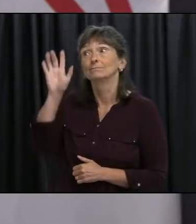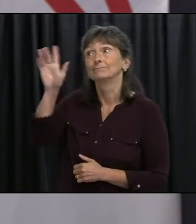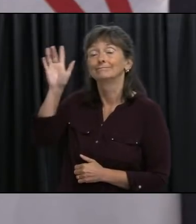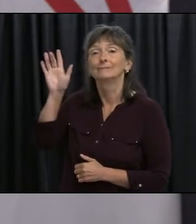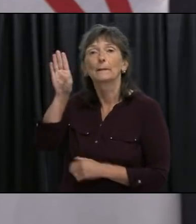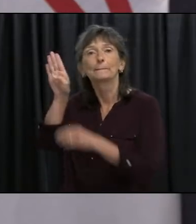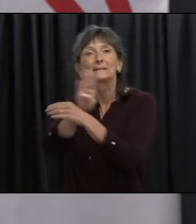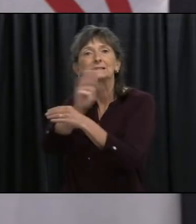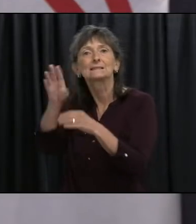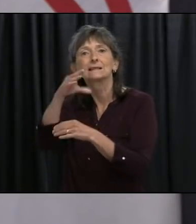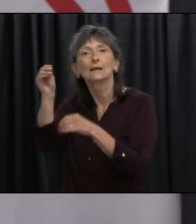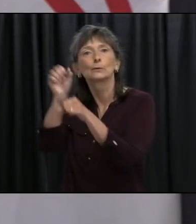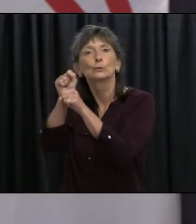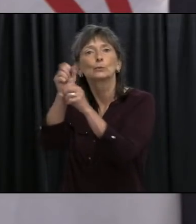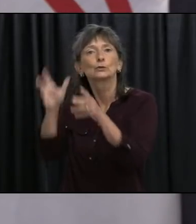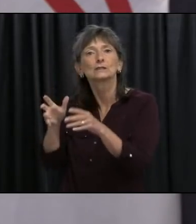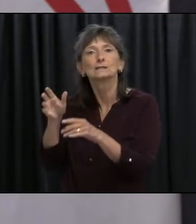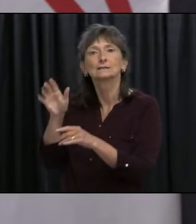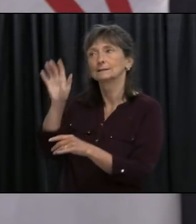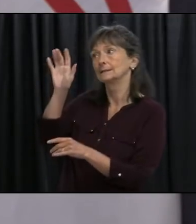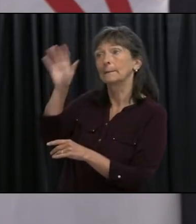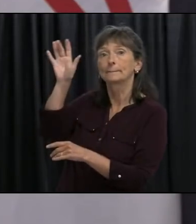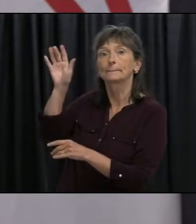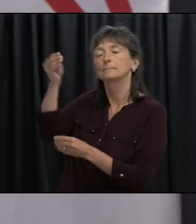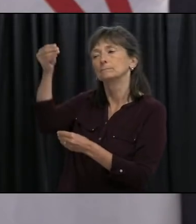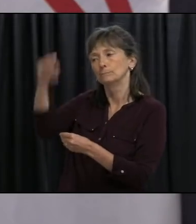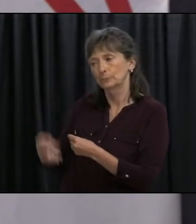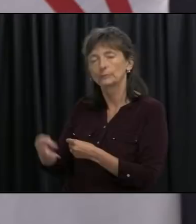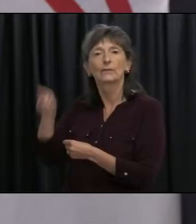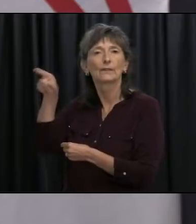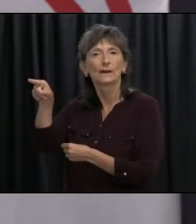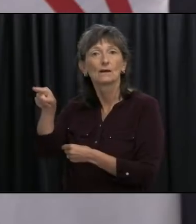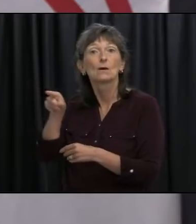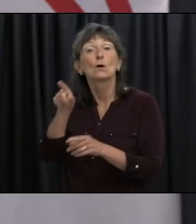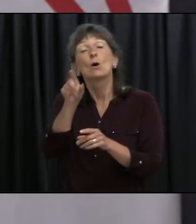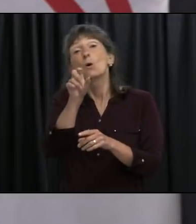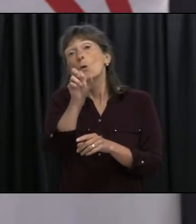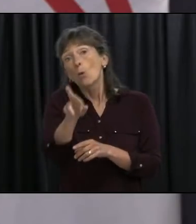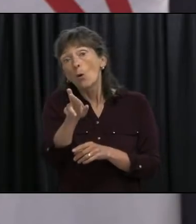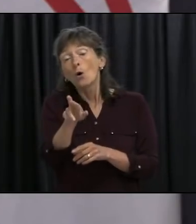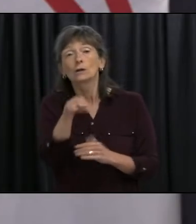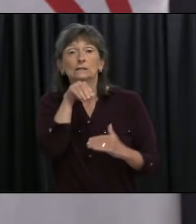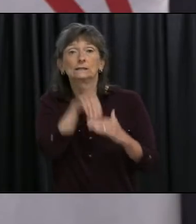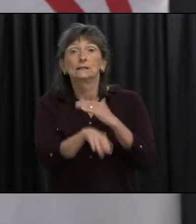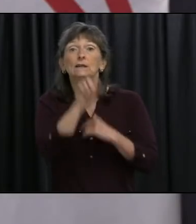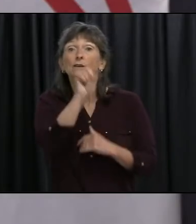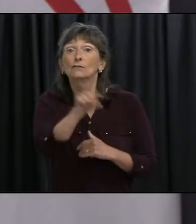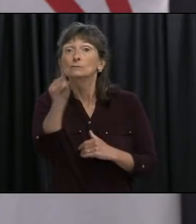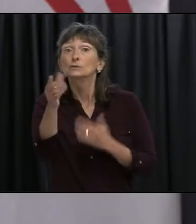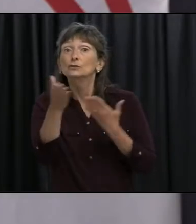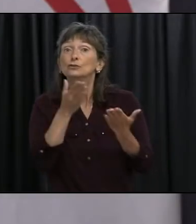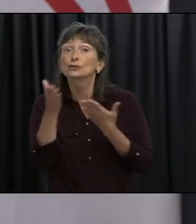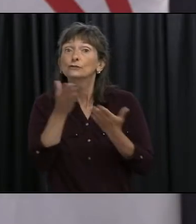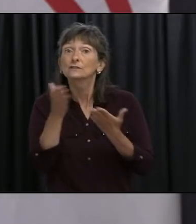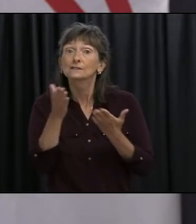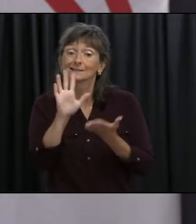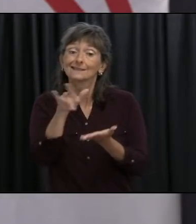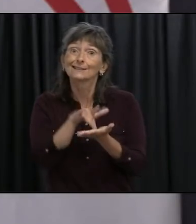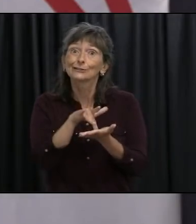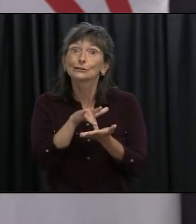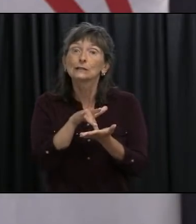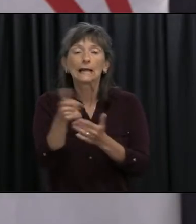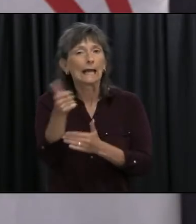Employees tab, that's where you'll find this information. But you can also pick them up at no cost at government services centres across the